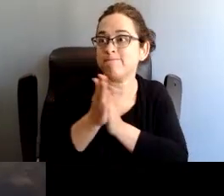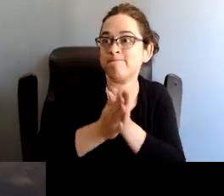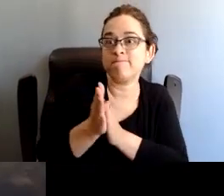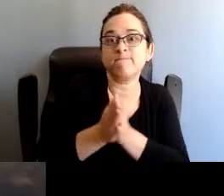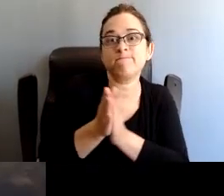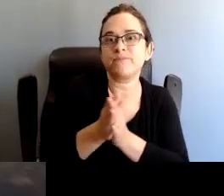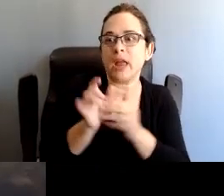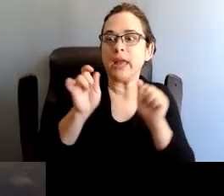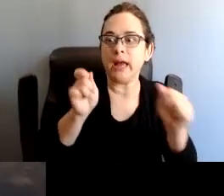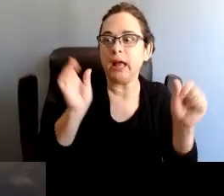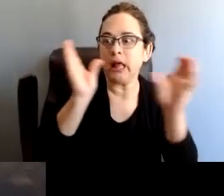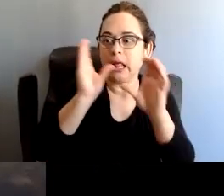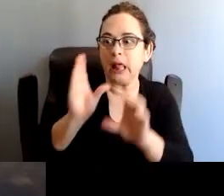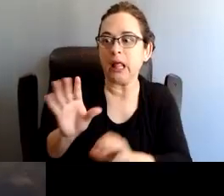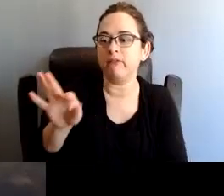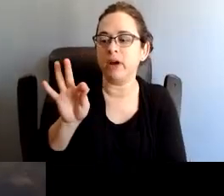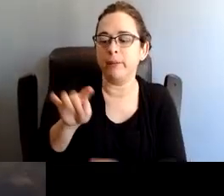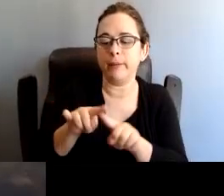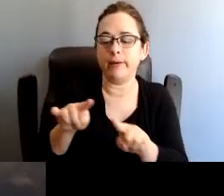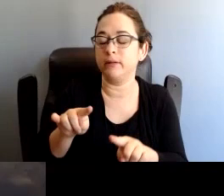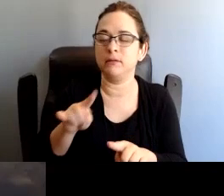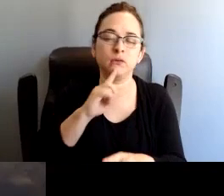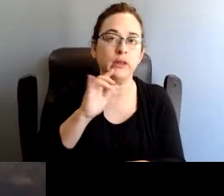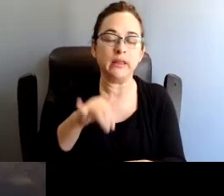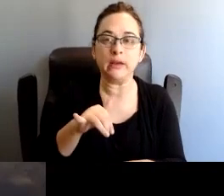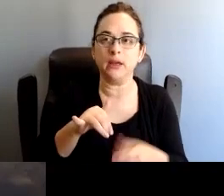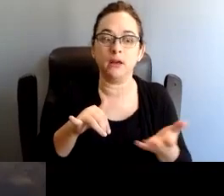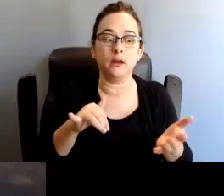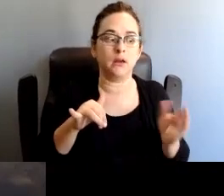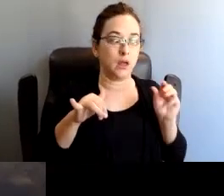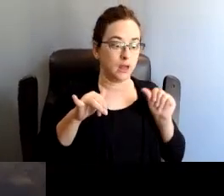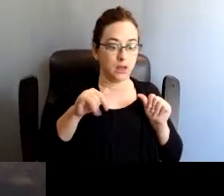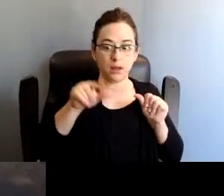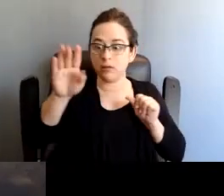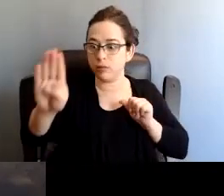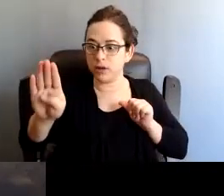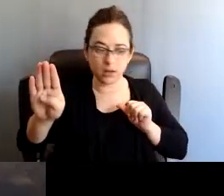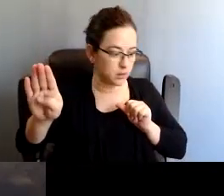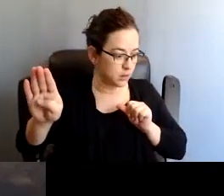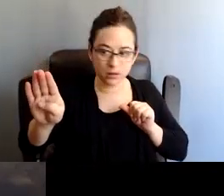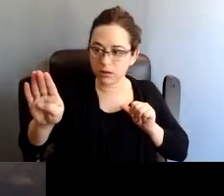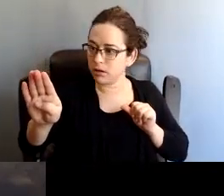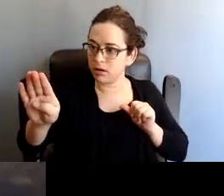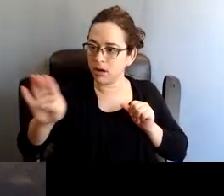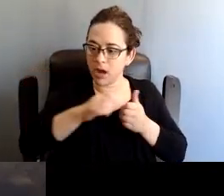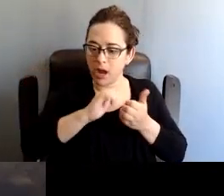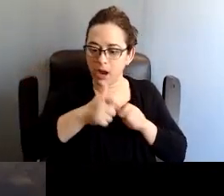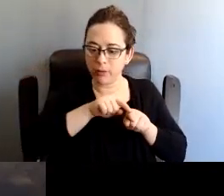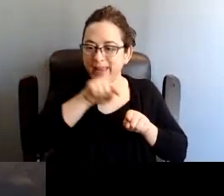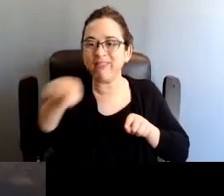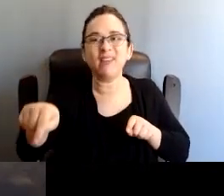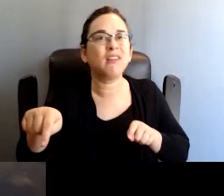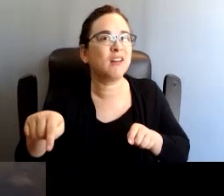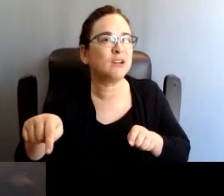resources, but ultimately it's like, how do I get from point A to point B? Without exhausting all this energy, right, that I'm putting